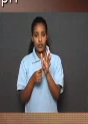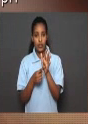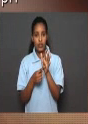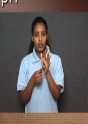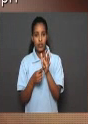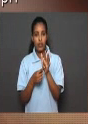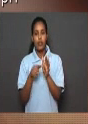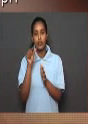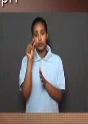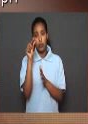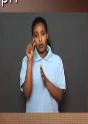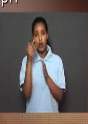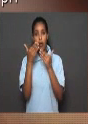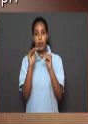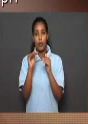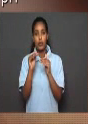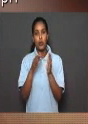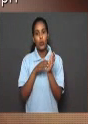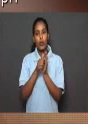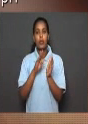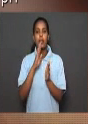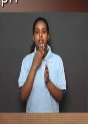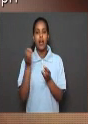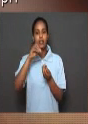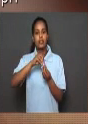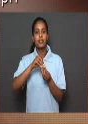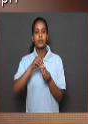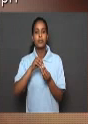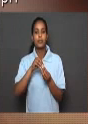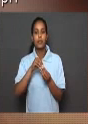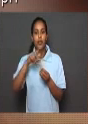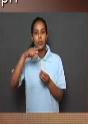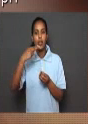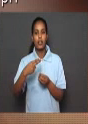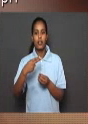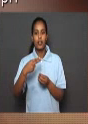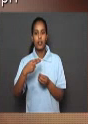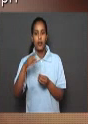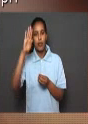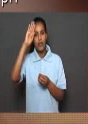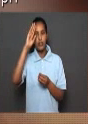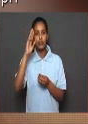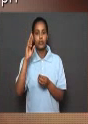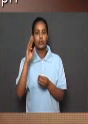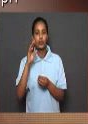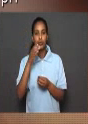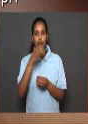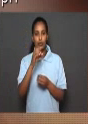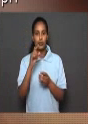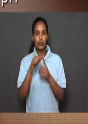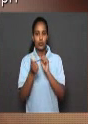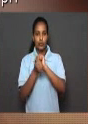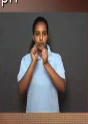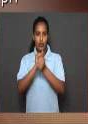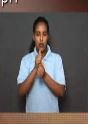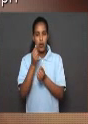that when a small amount of weak base is added, the pH of the buffer solution will change